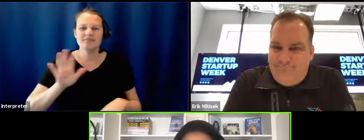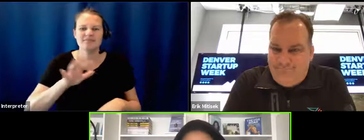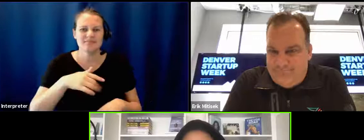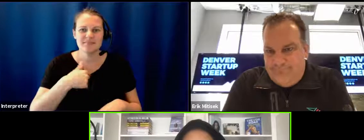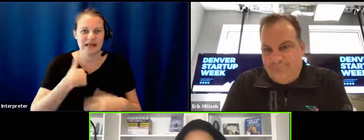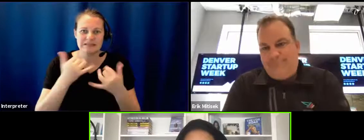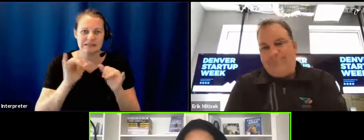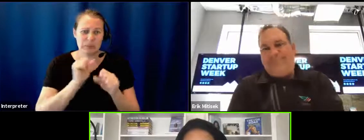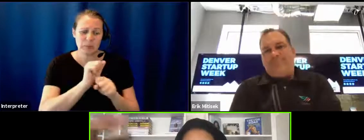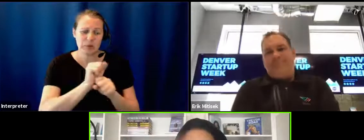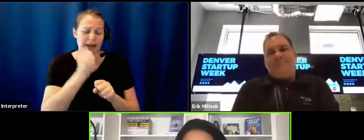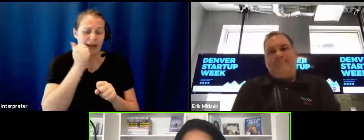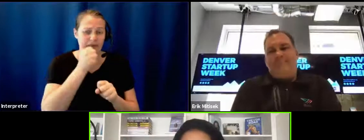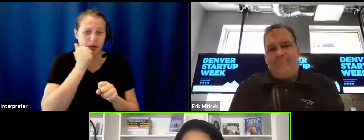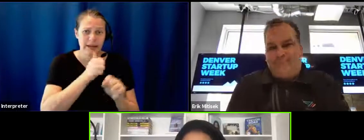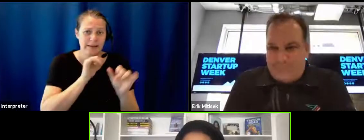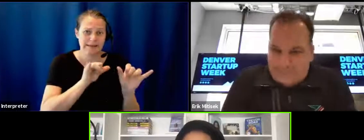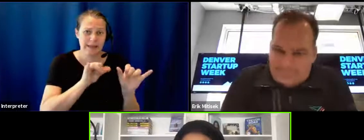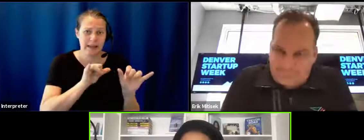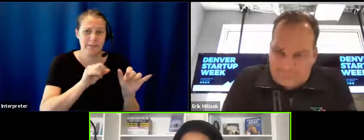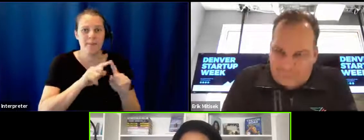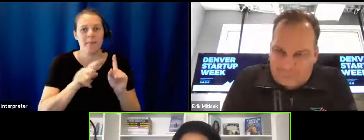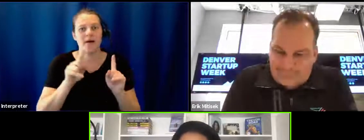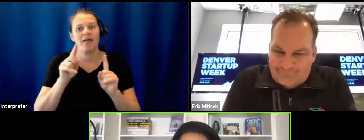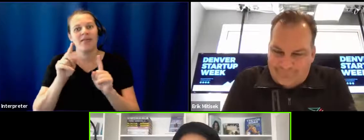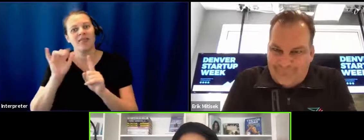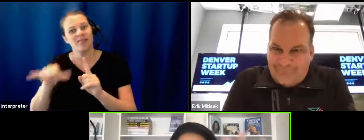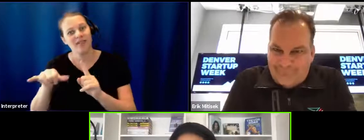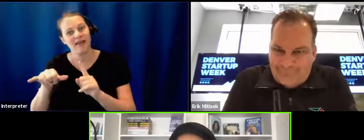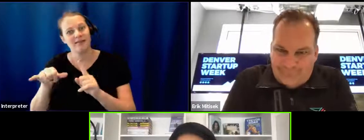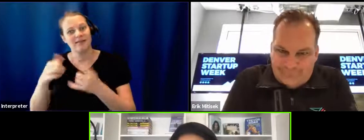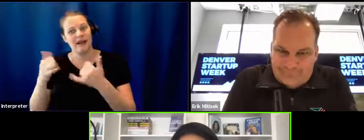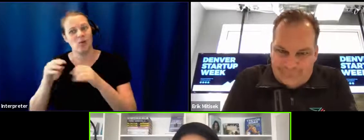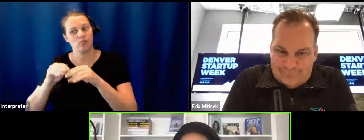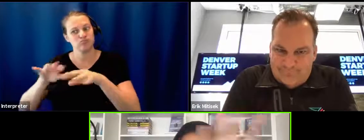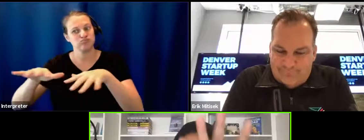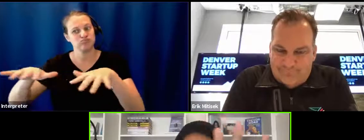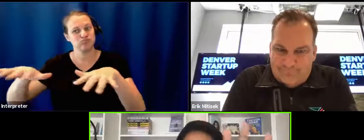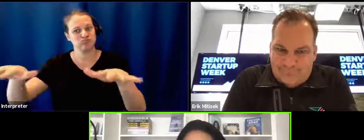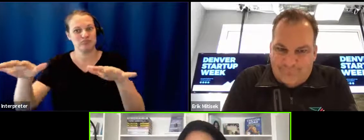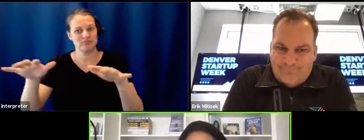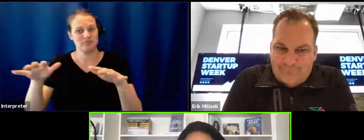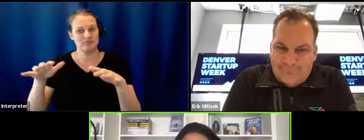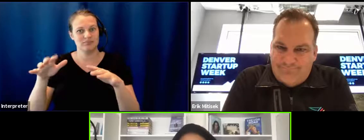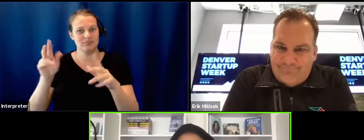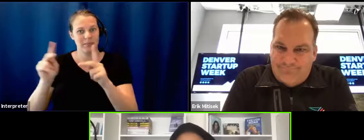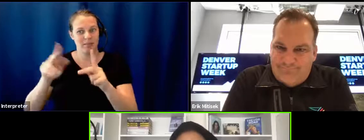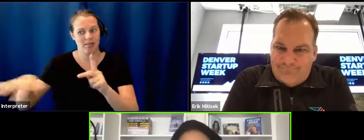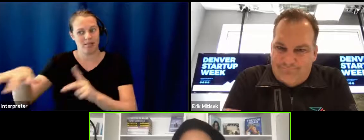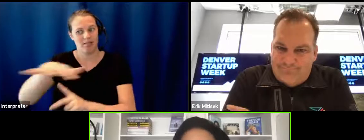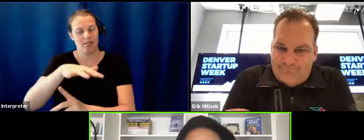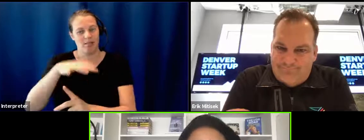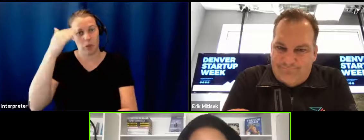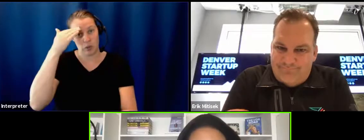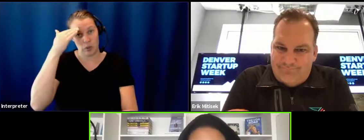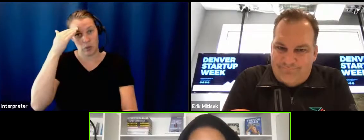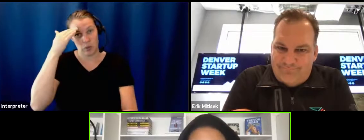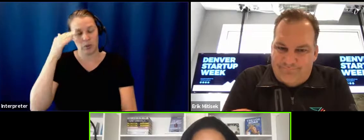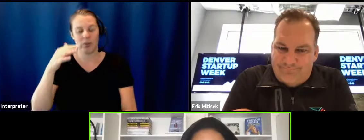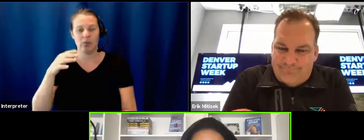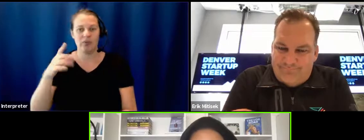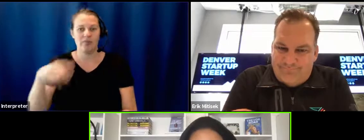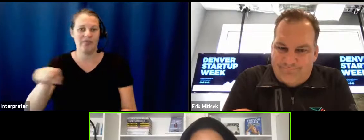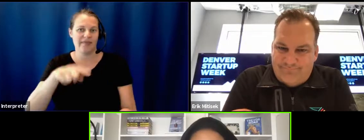every day, but because of that amplification out there in the surreal world, people think that they need